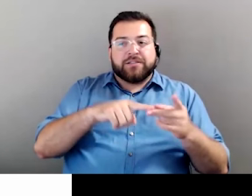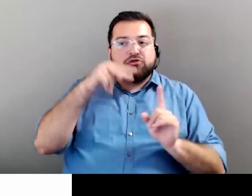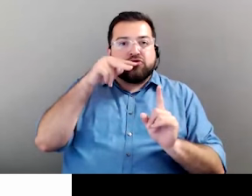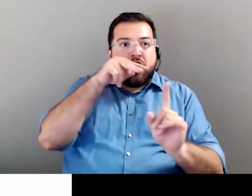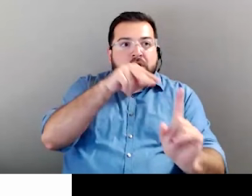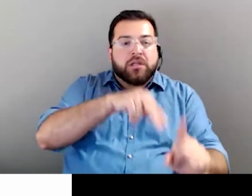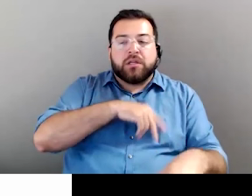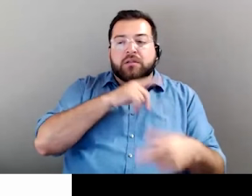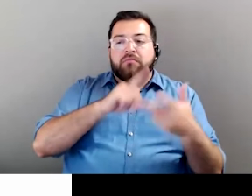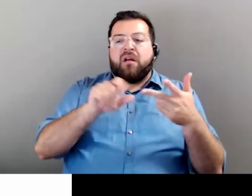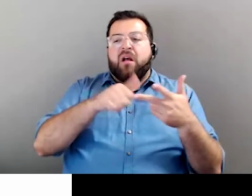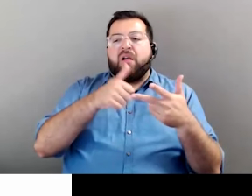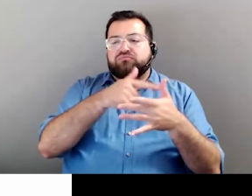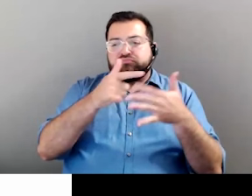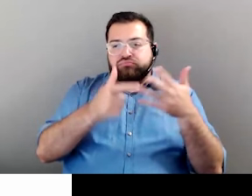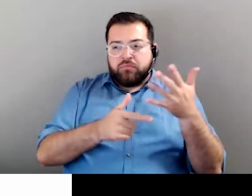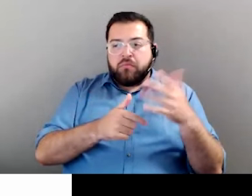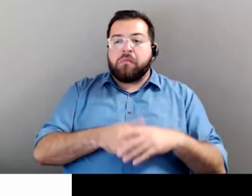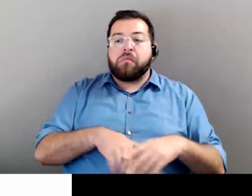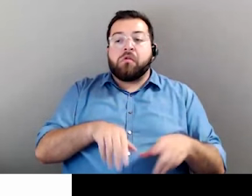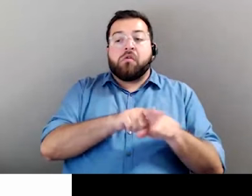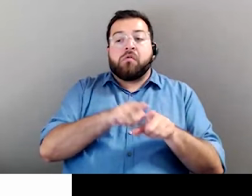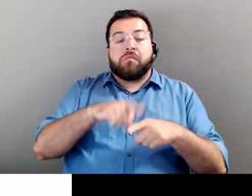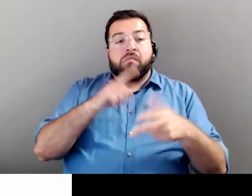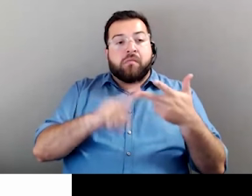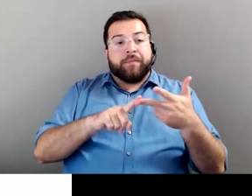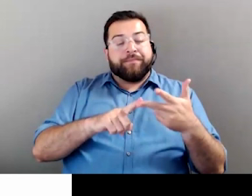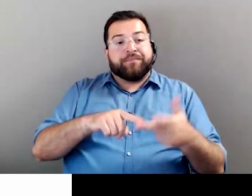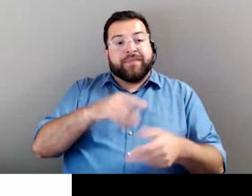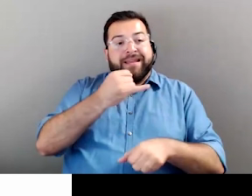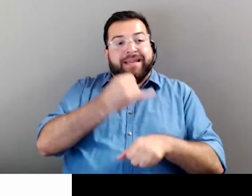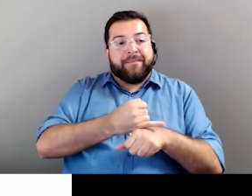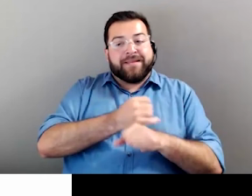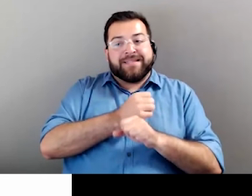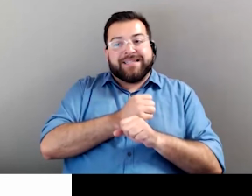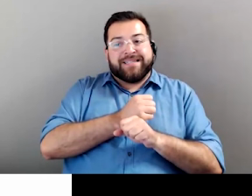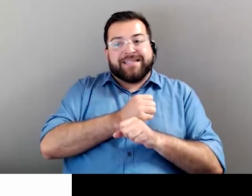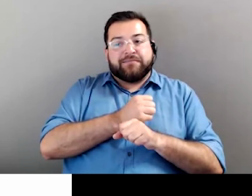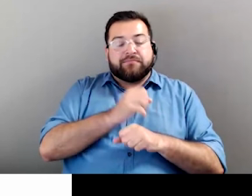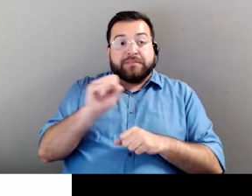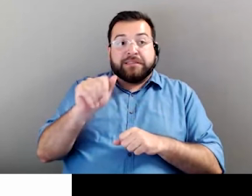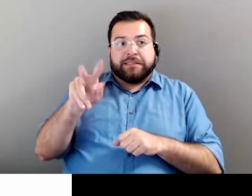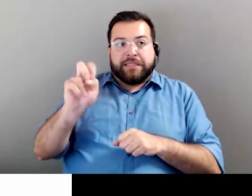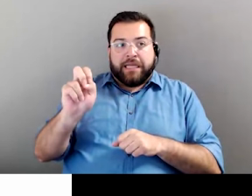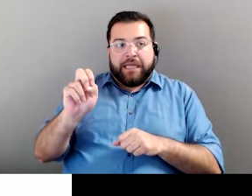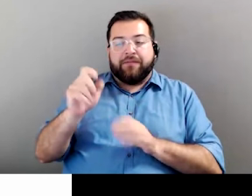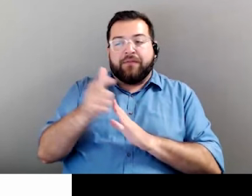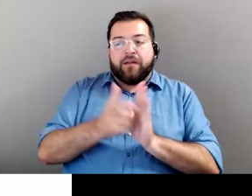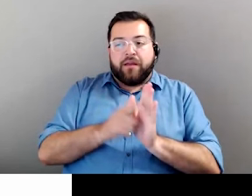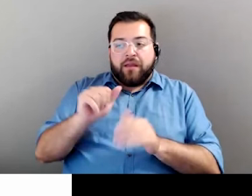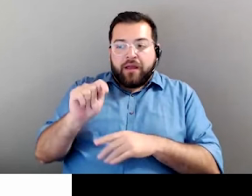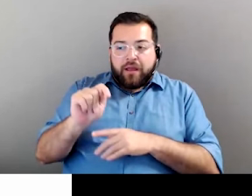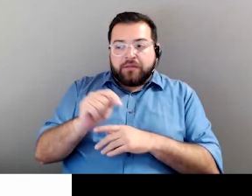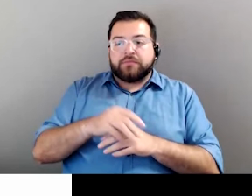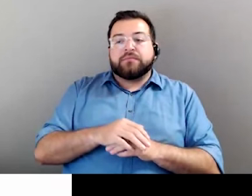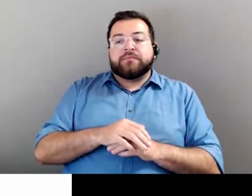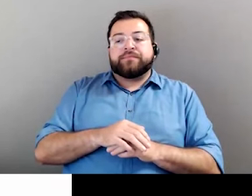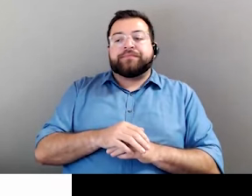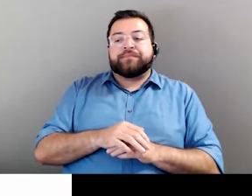Save Act as well, which mandates for prevention and awareness programs on our campus. So I think in